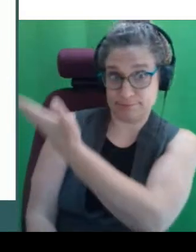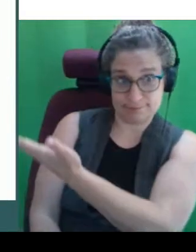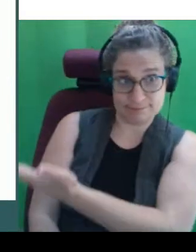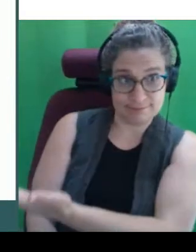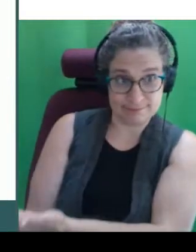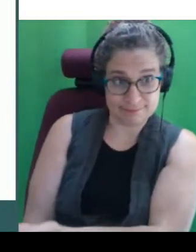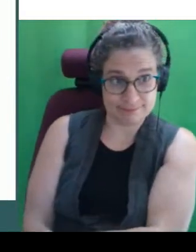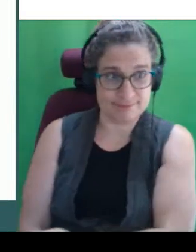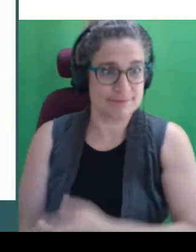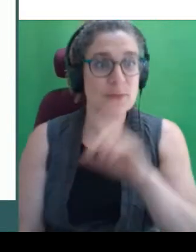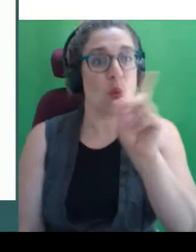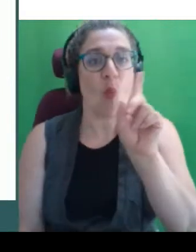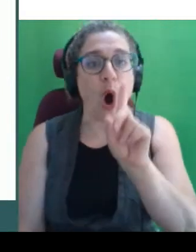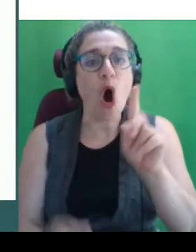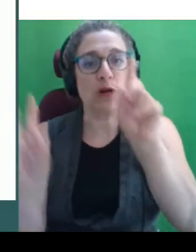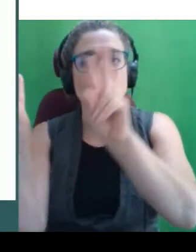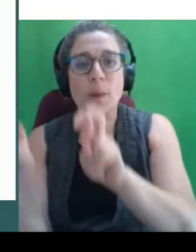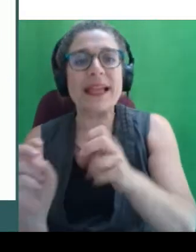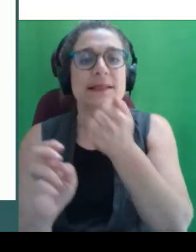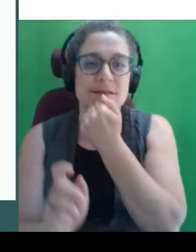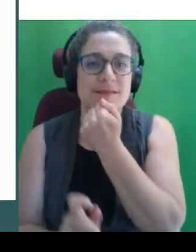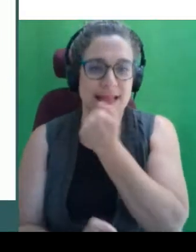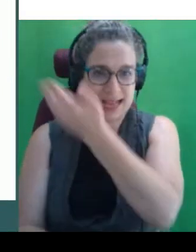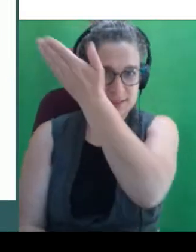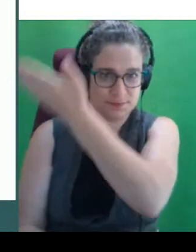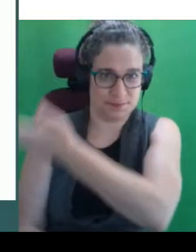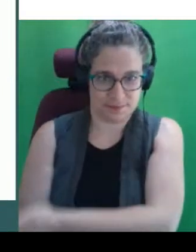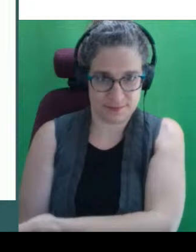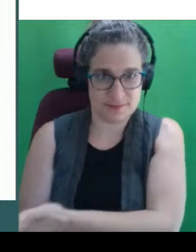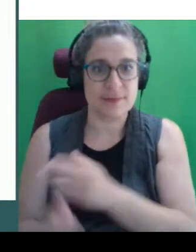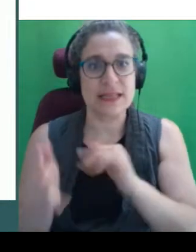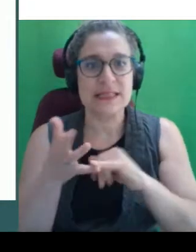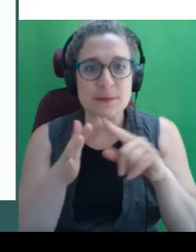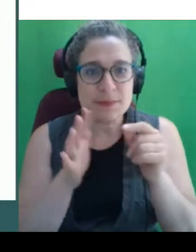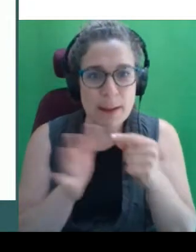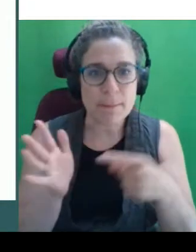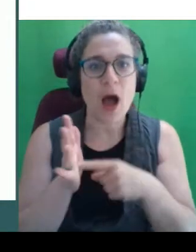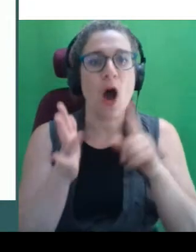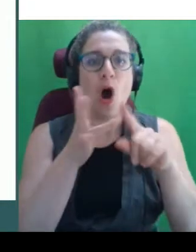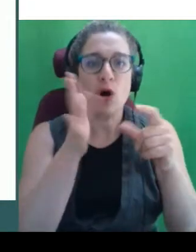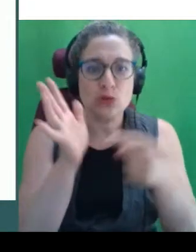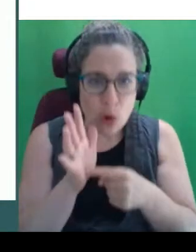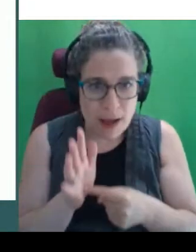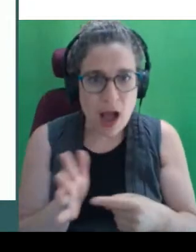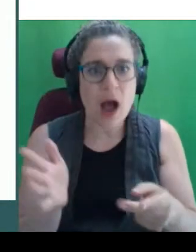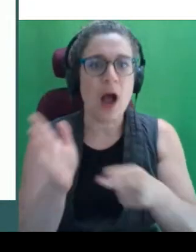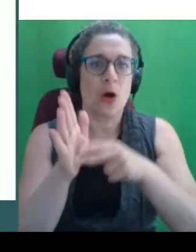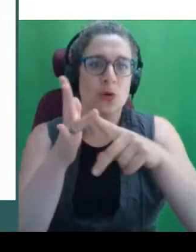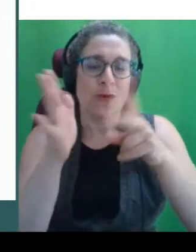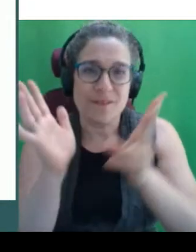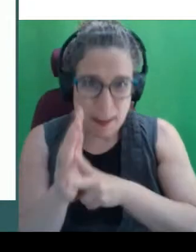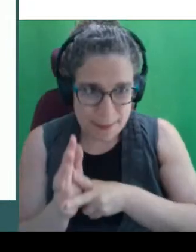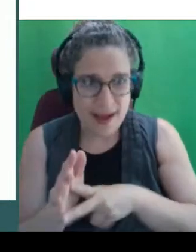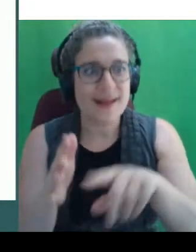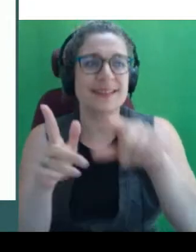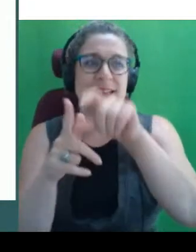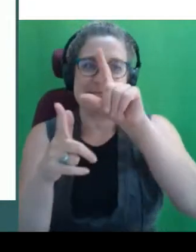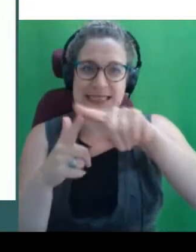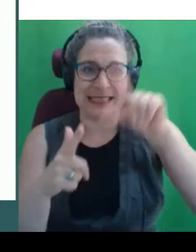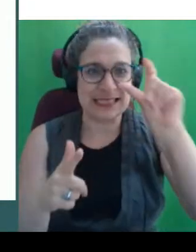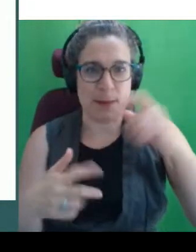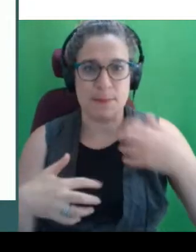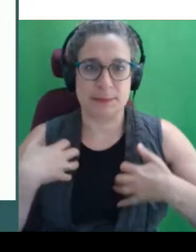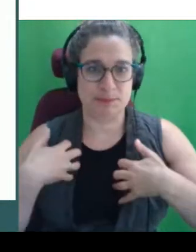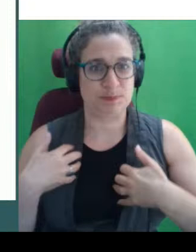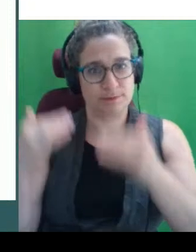Pharmacist's Role. 14th of October, Food Allergy in the Spotlight. 9th of November, a focus on chronic spontaneous